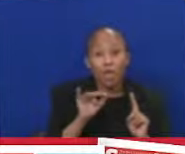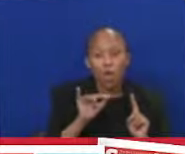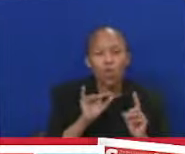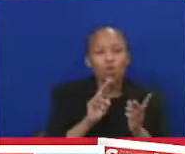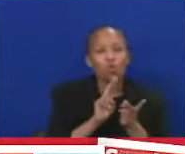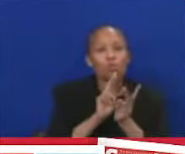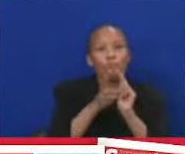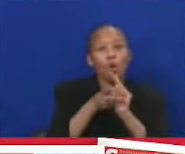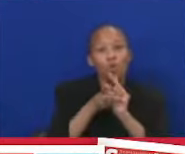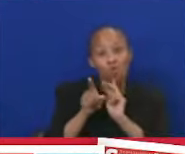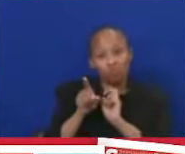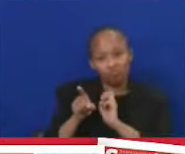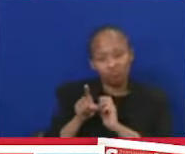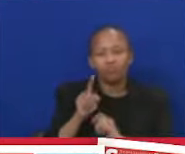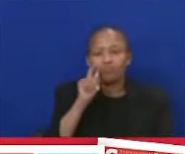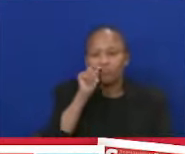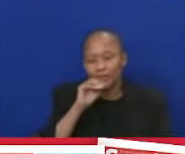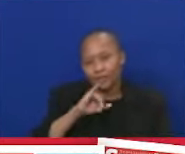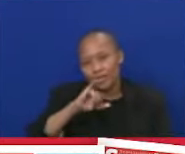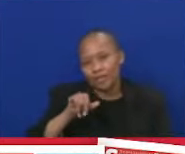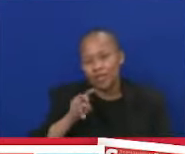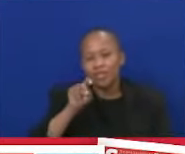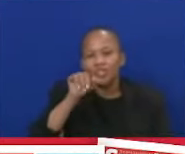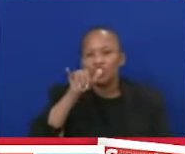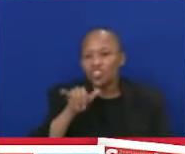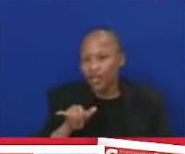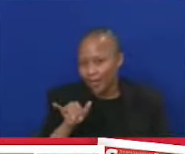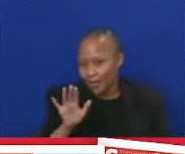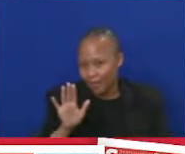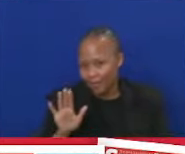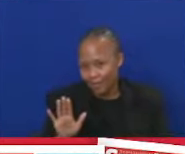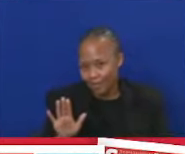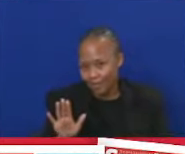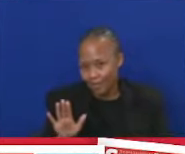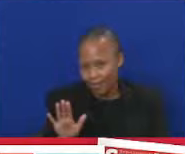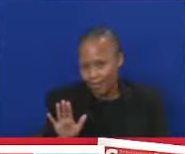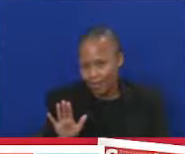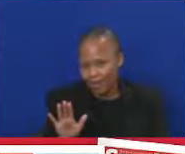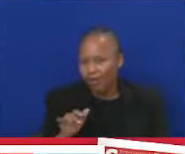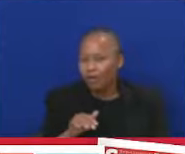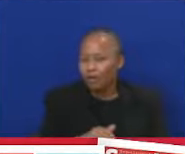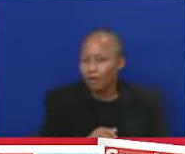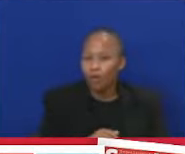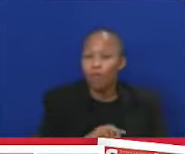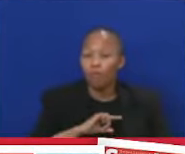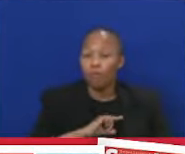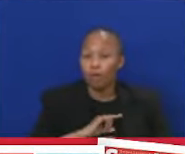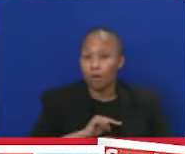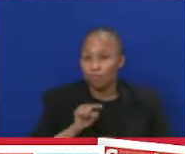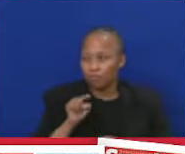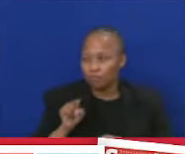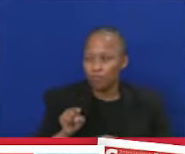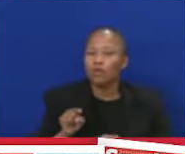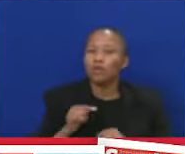as he wanted to buy a machine for processing drugs.